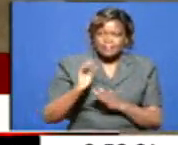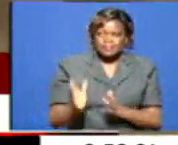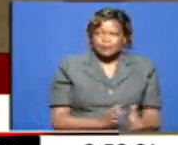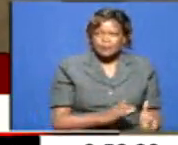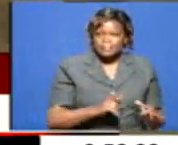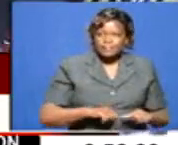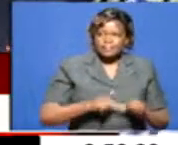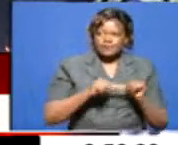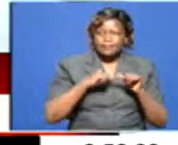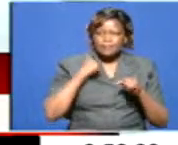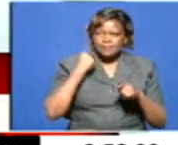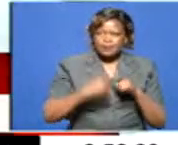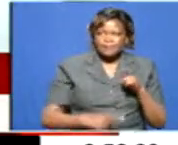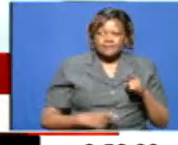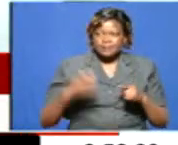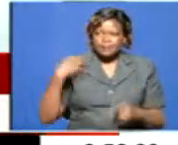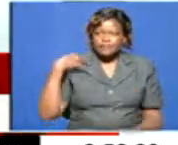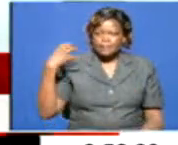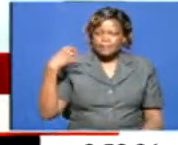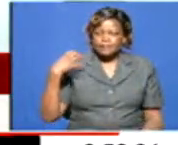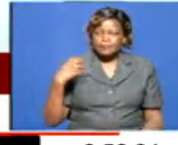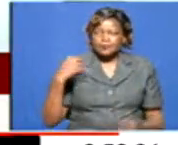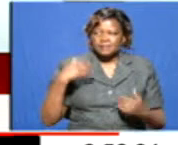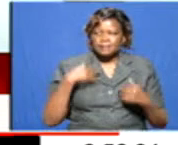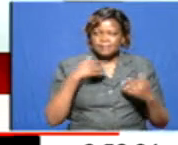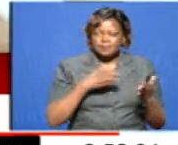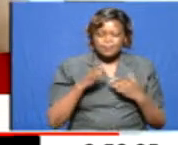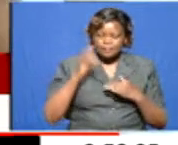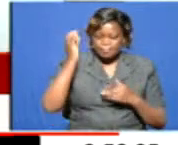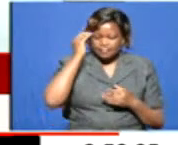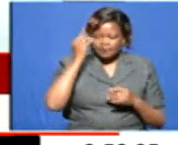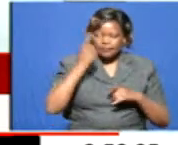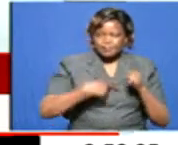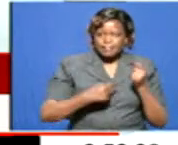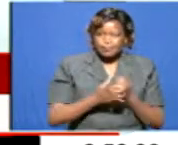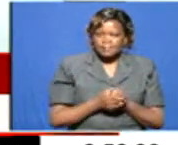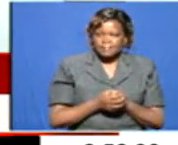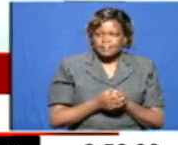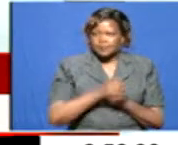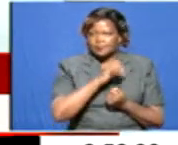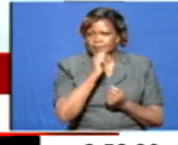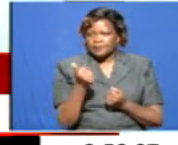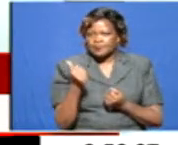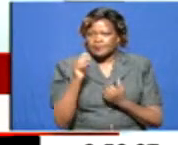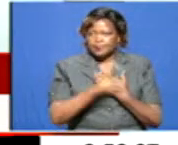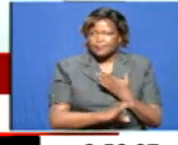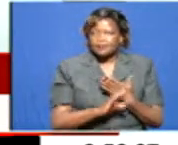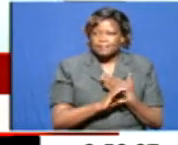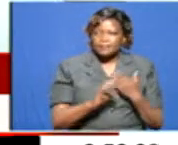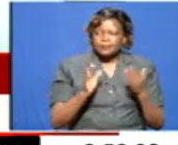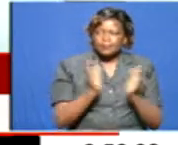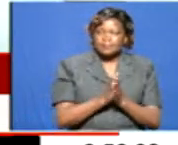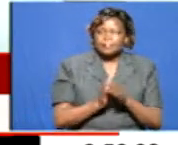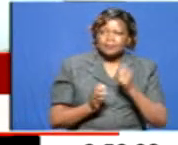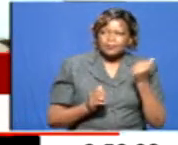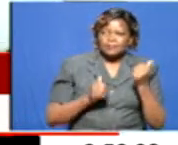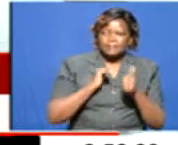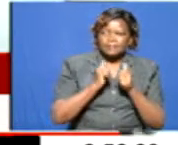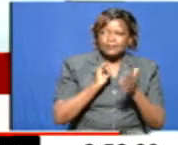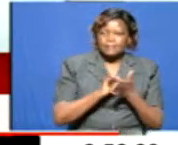underway for next year's championship. An opportunity to learn from other countries and other sports that have